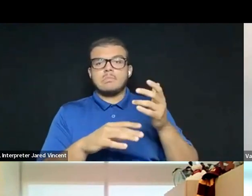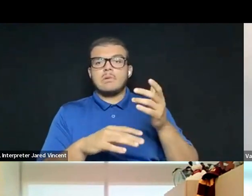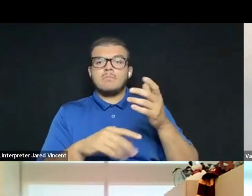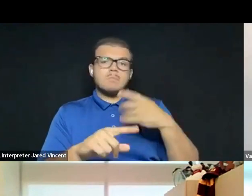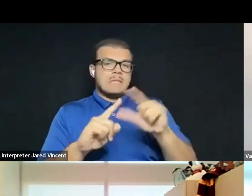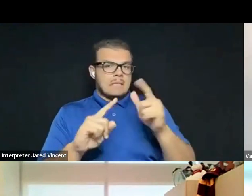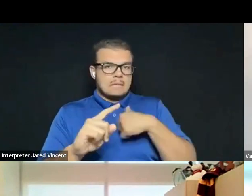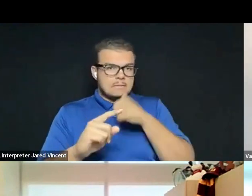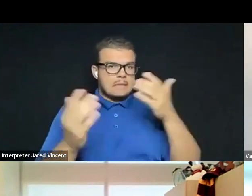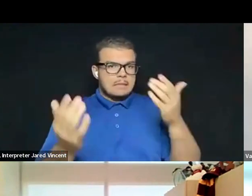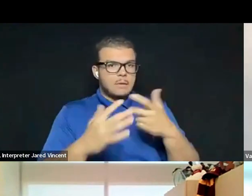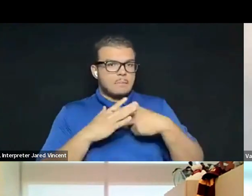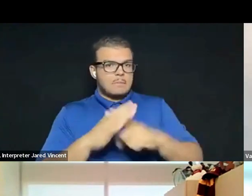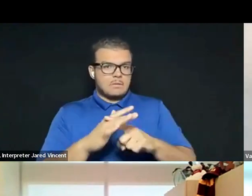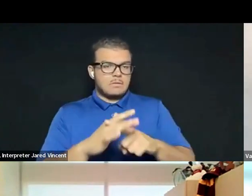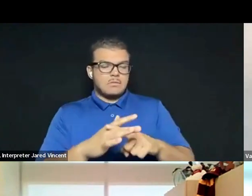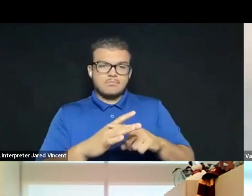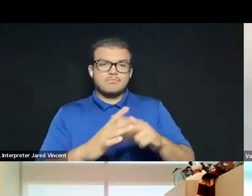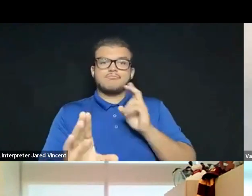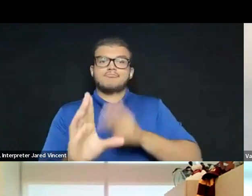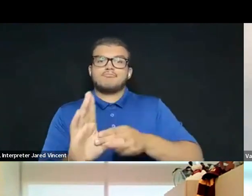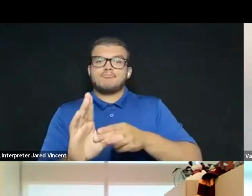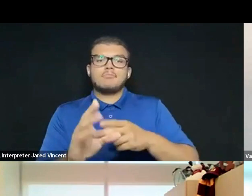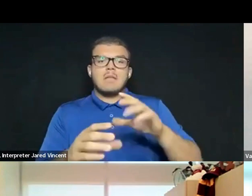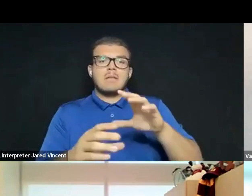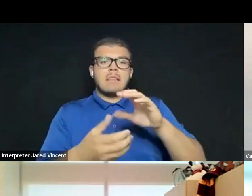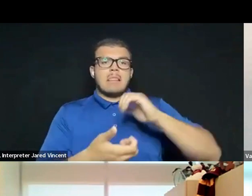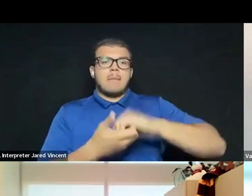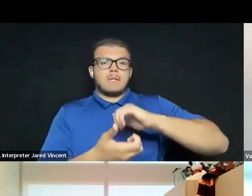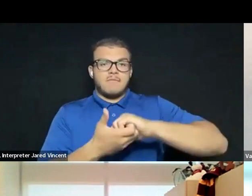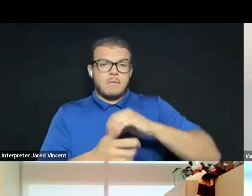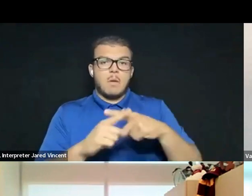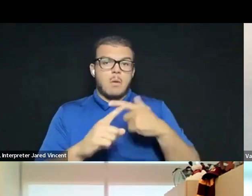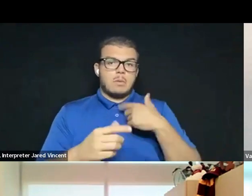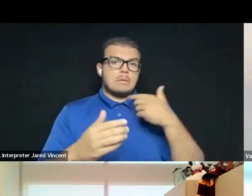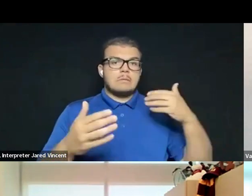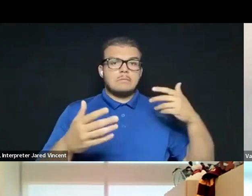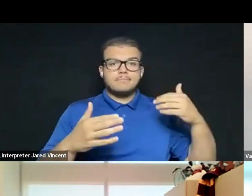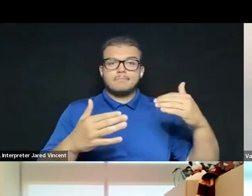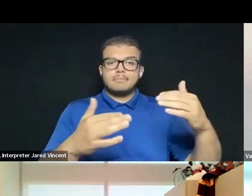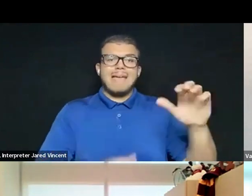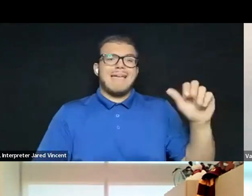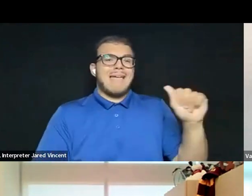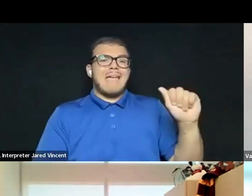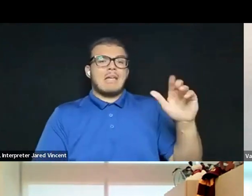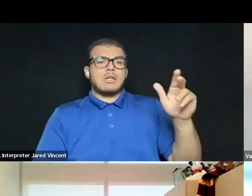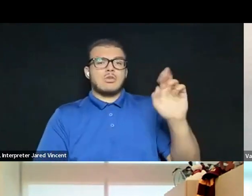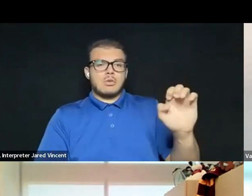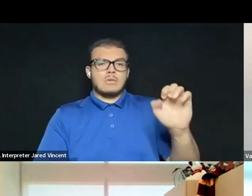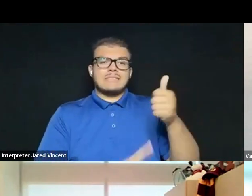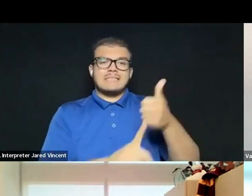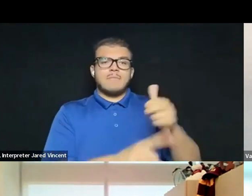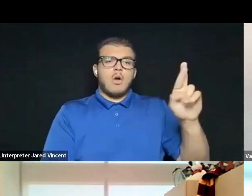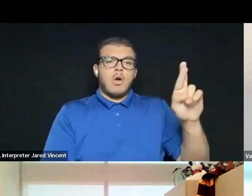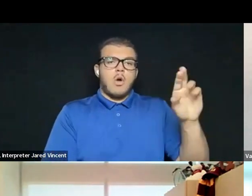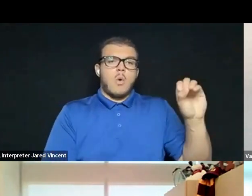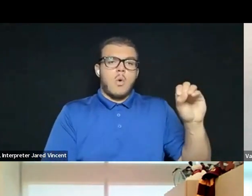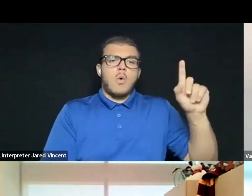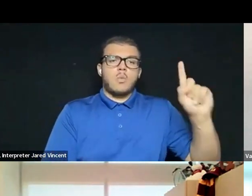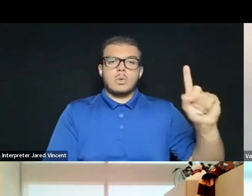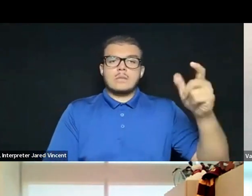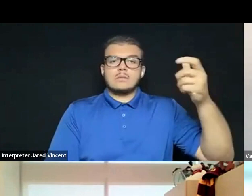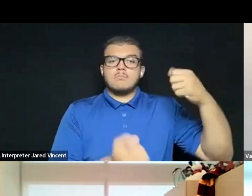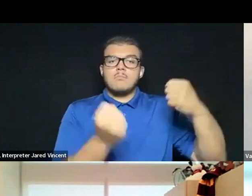the beginning of the Greensboro Health Disparities Collaborative, but when we got to this ACURE study, that was an R01 sponsored